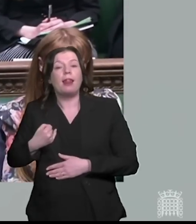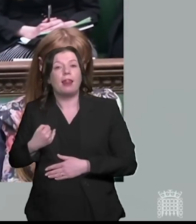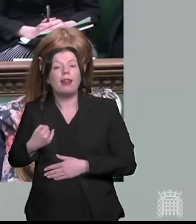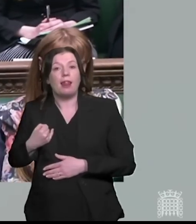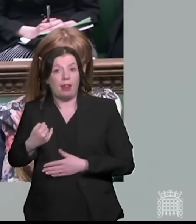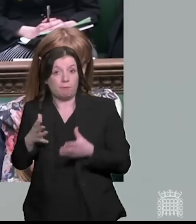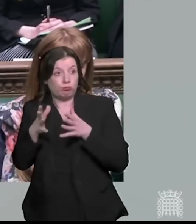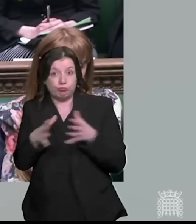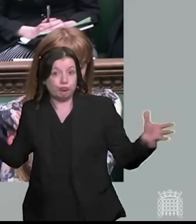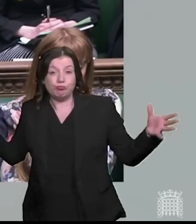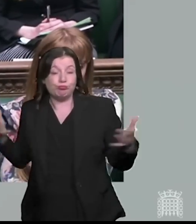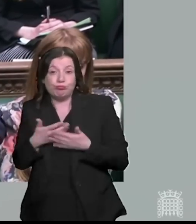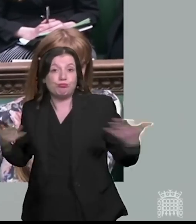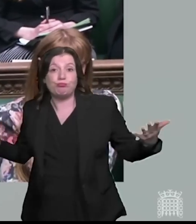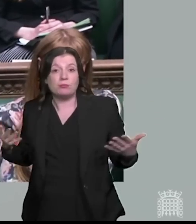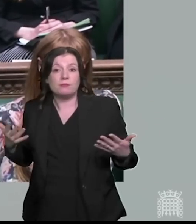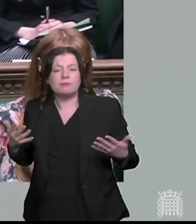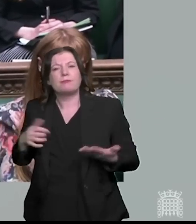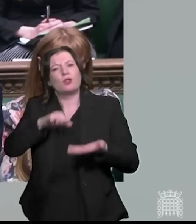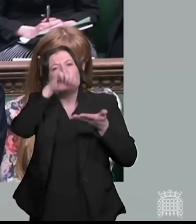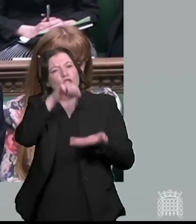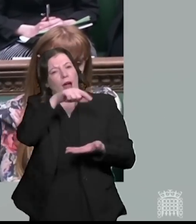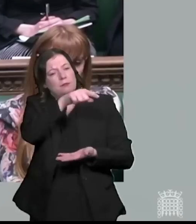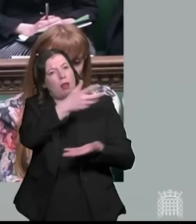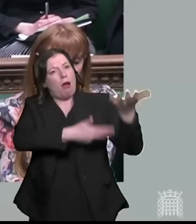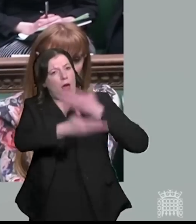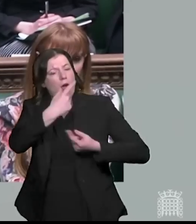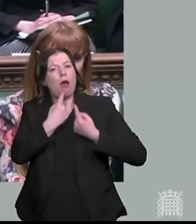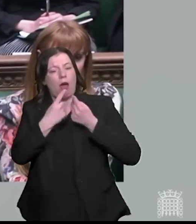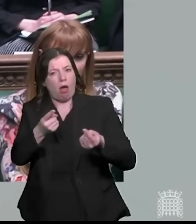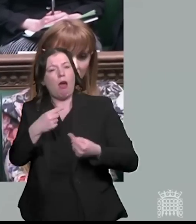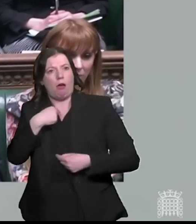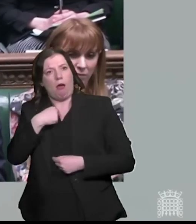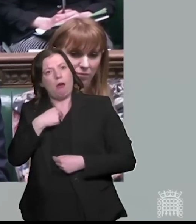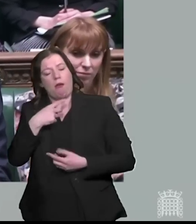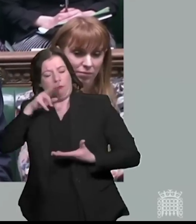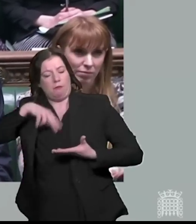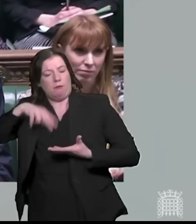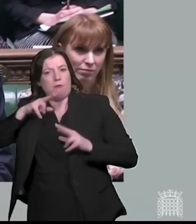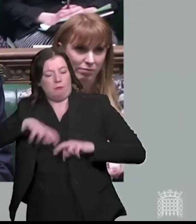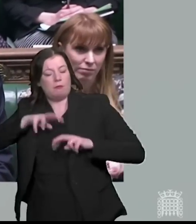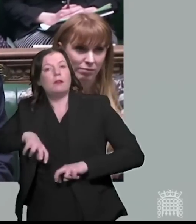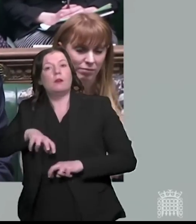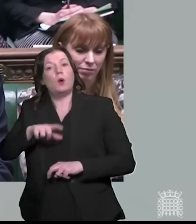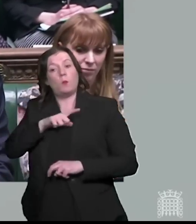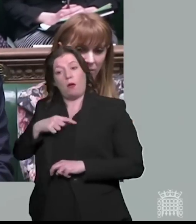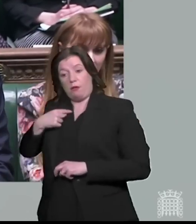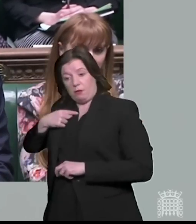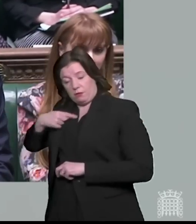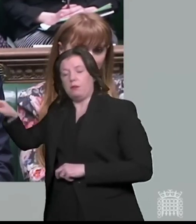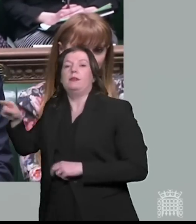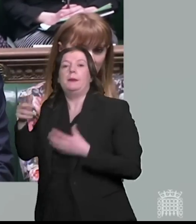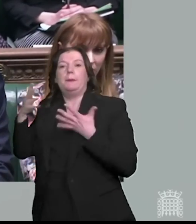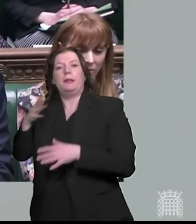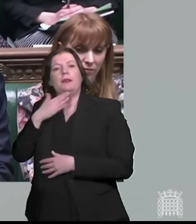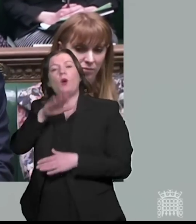before. Now, we will look at what the Chancellor's announced today, because on these benches we've long called for reform of the